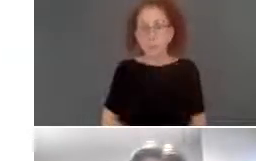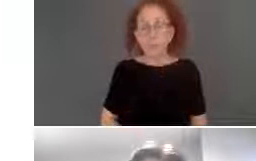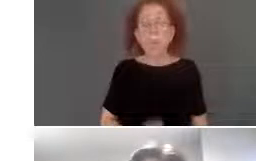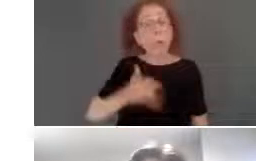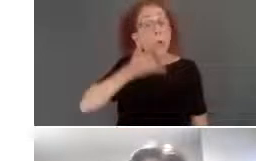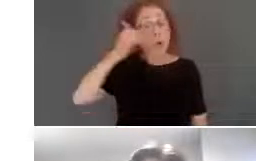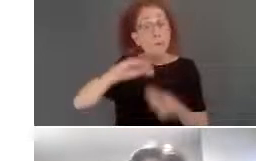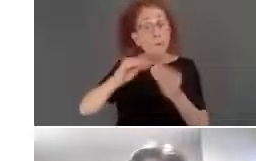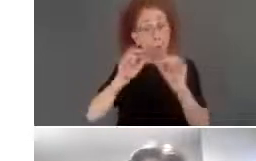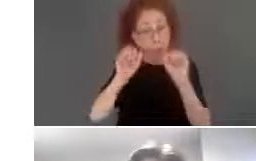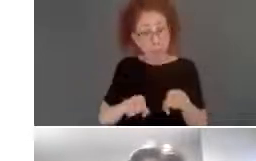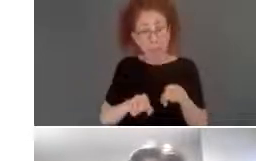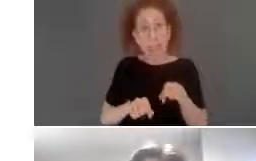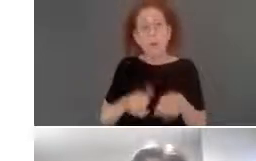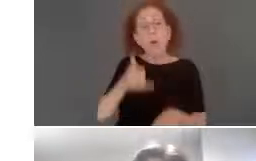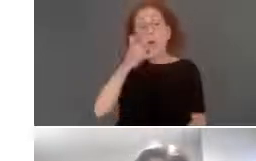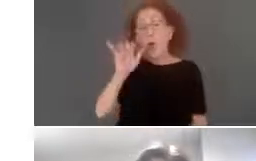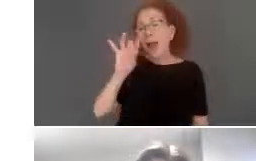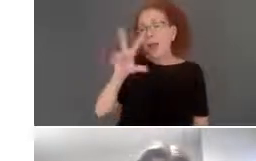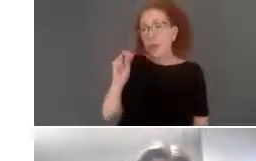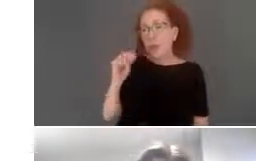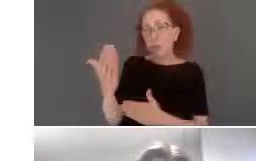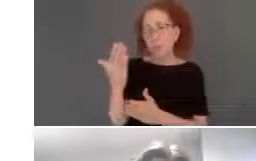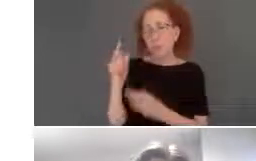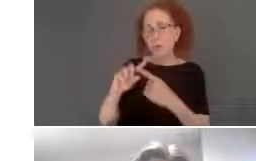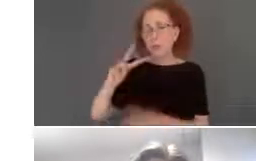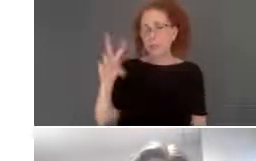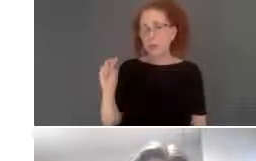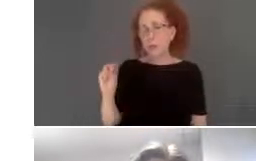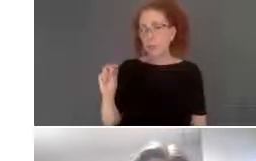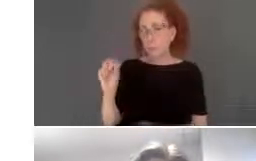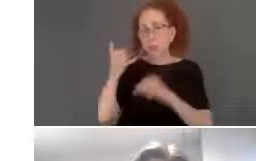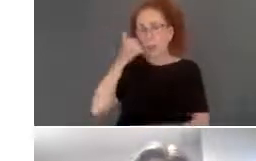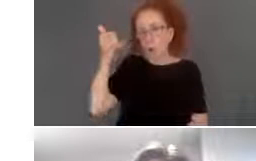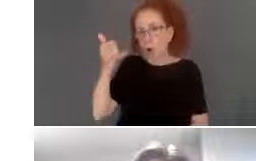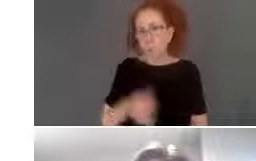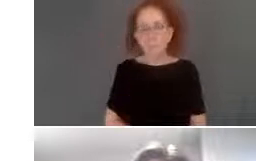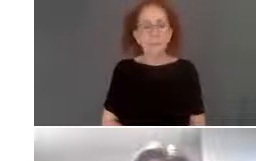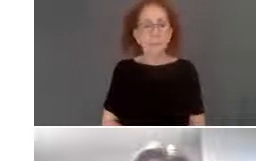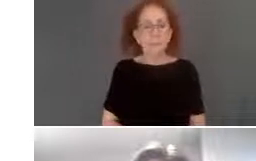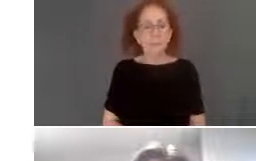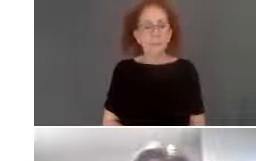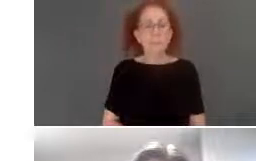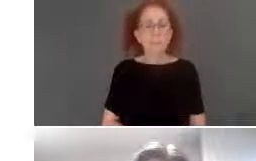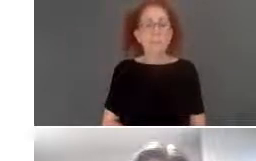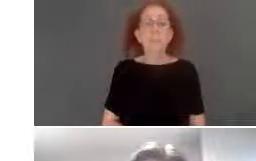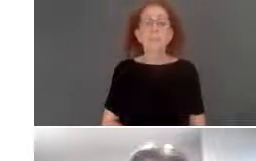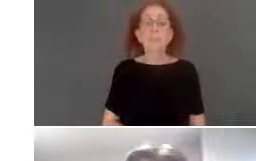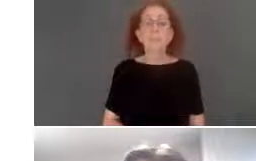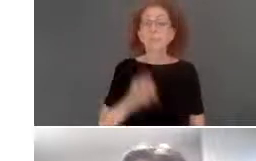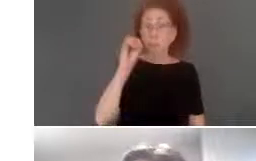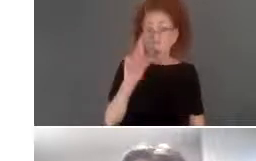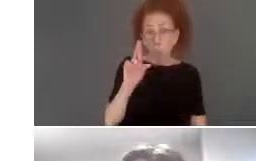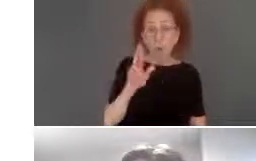phone number listed here between the hours of 8:30 and 6:30 for help. Another resource, you could